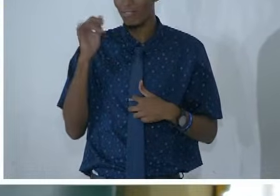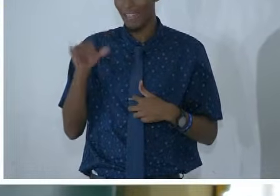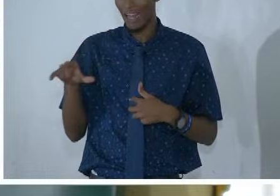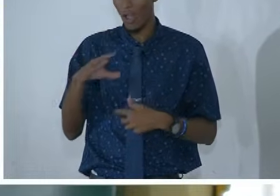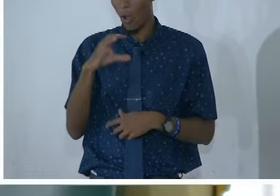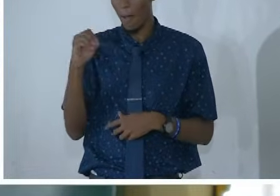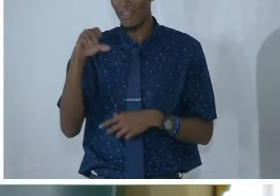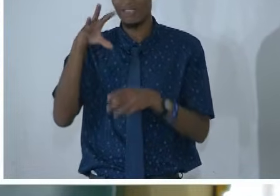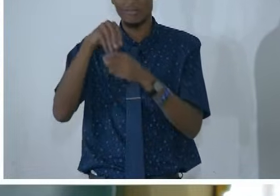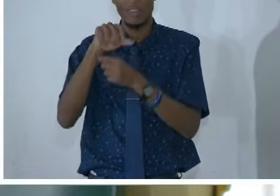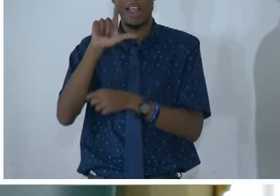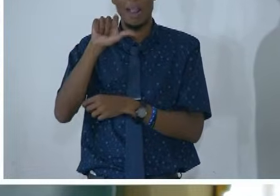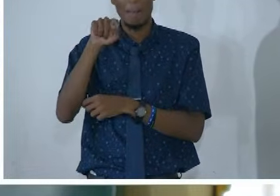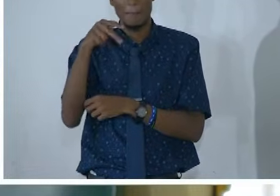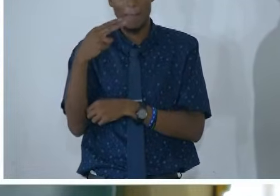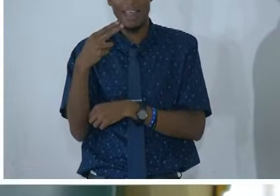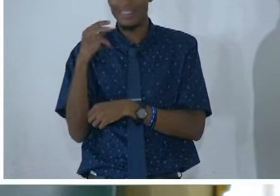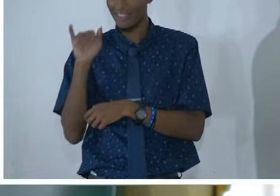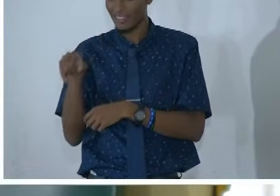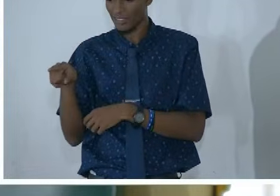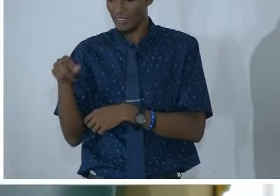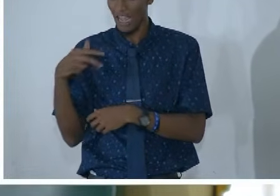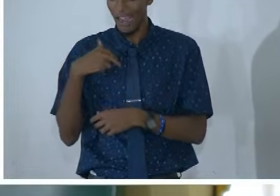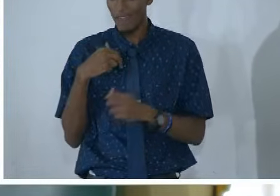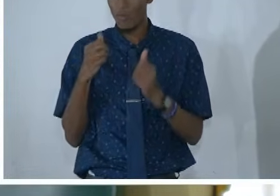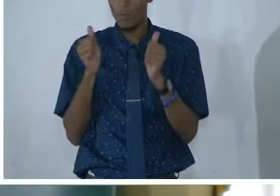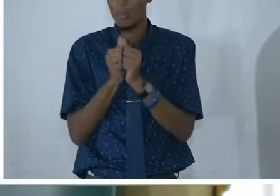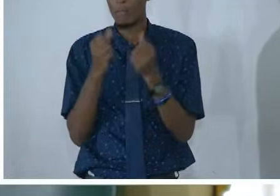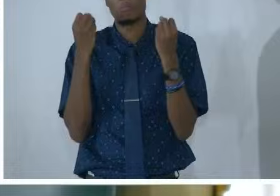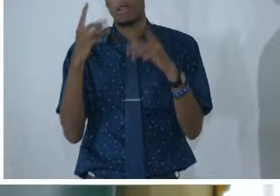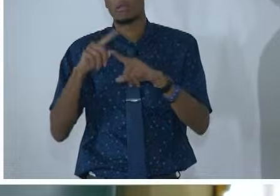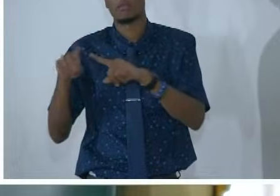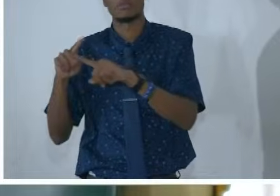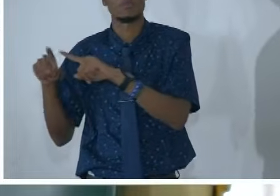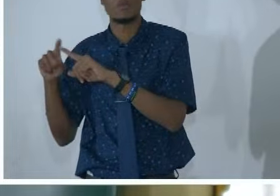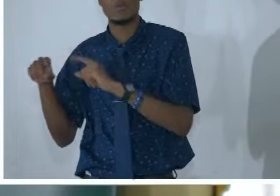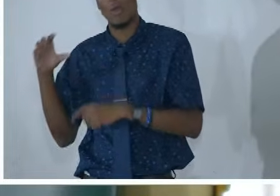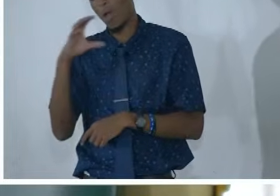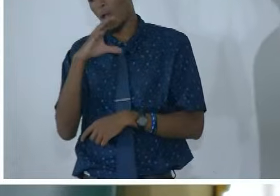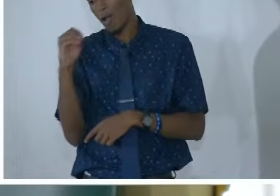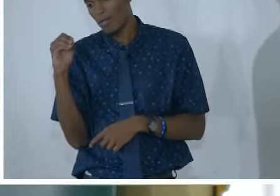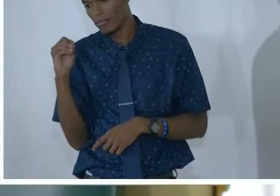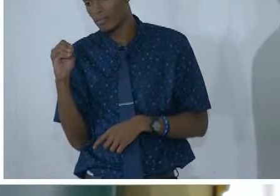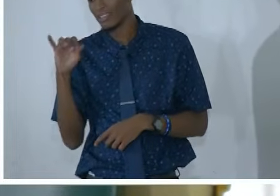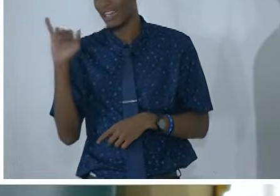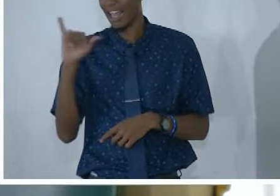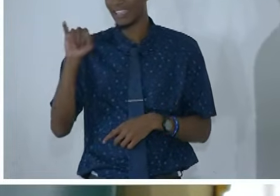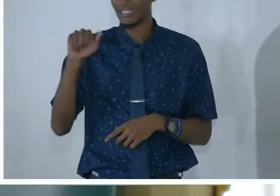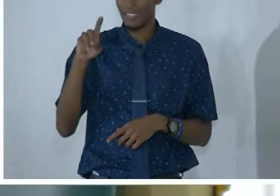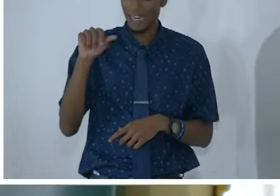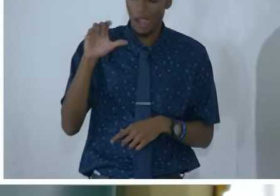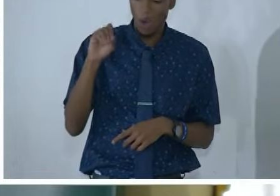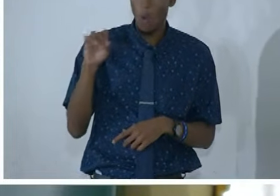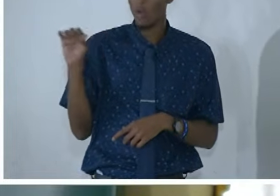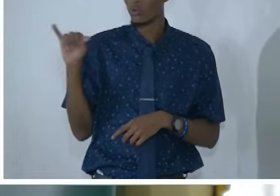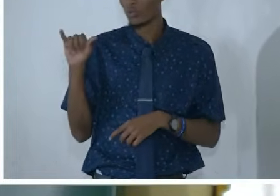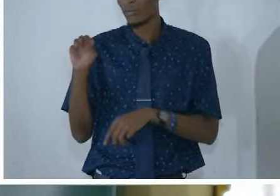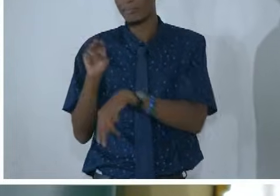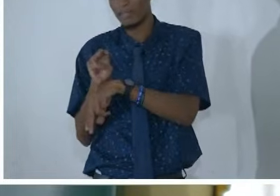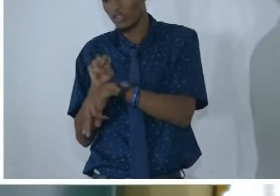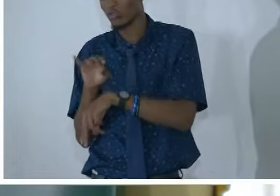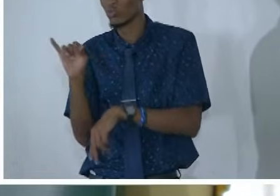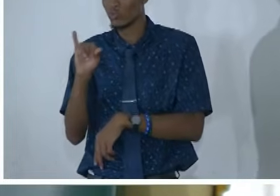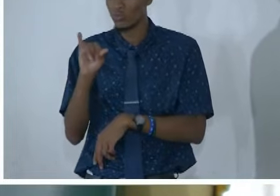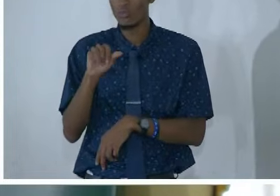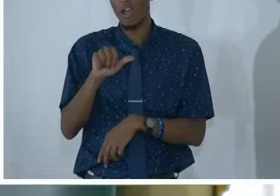in discussion with the various companies like Alpart, like Jamaica, and the ministry in relation to rare earths